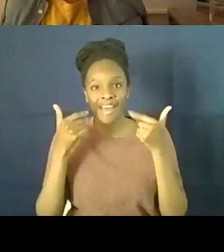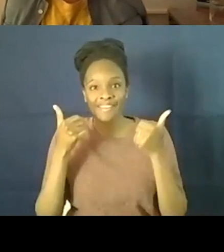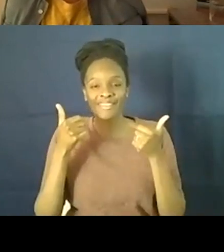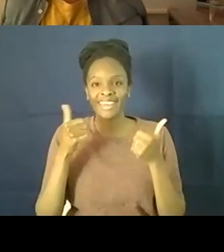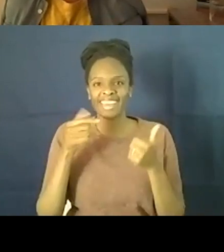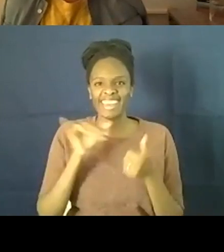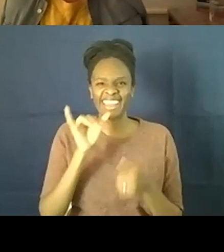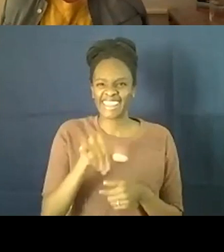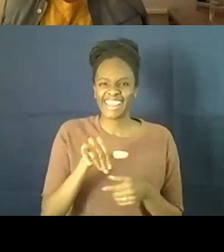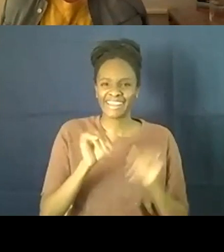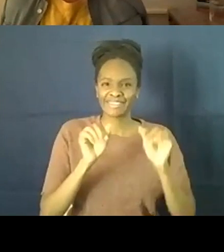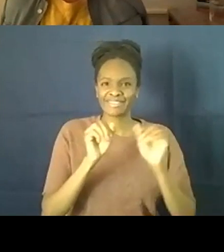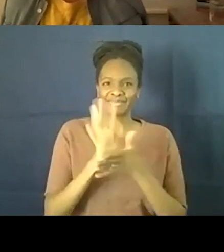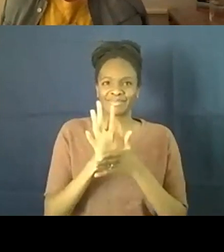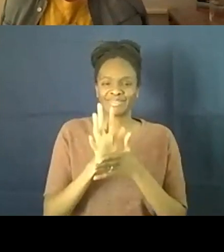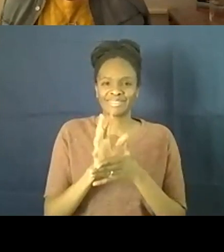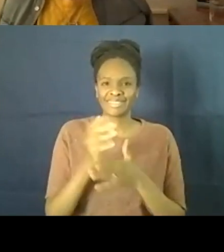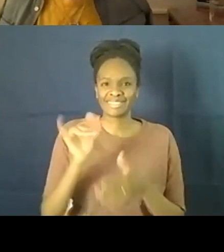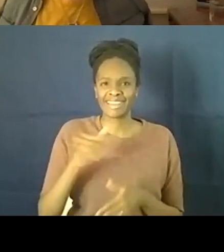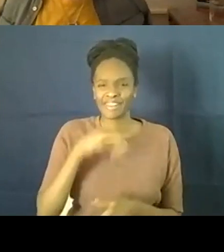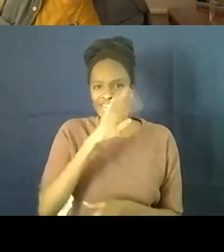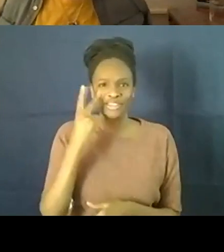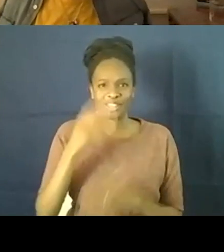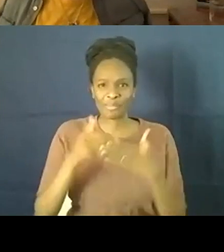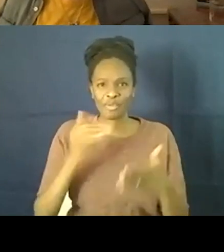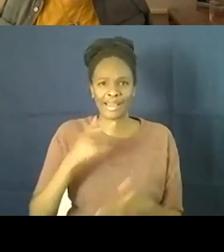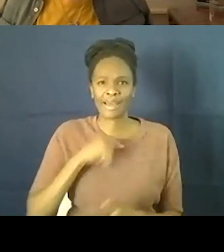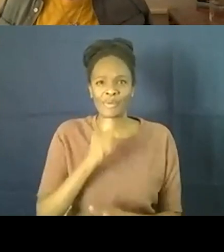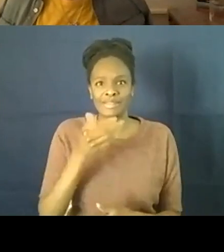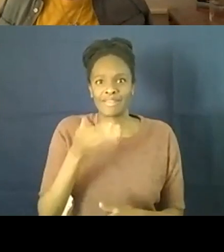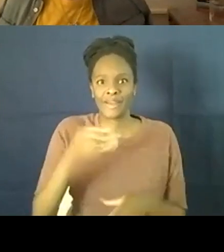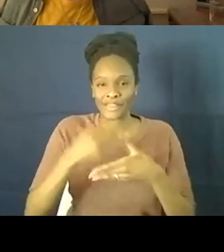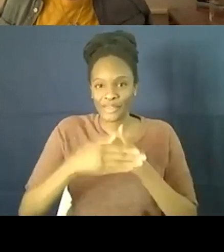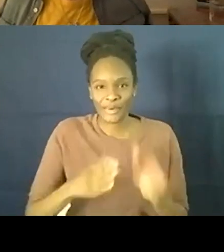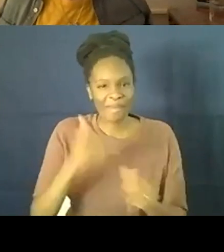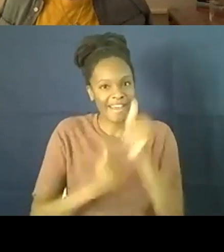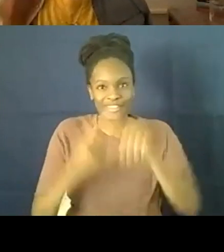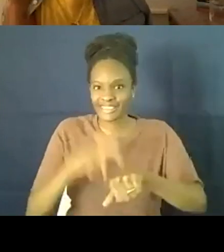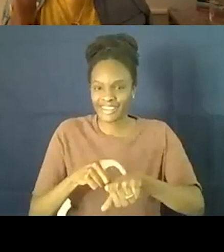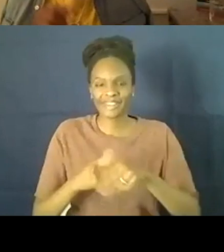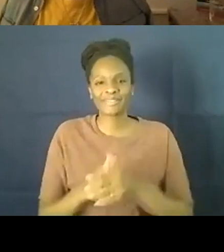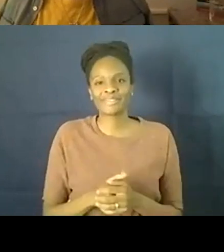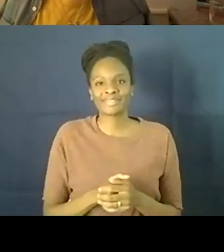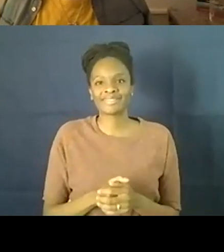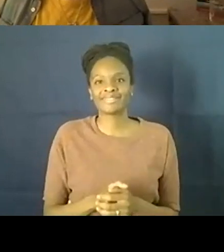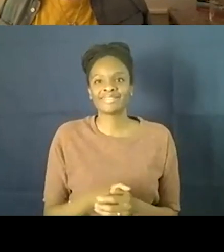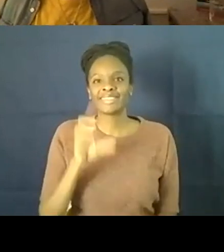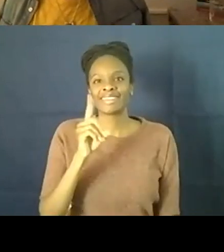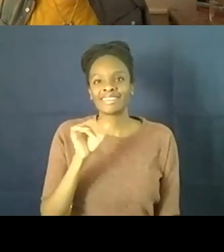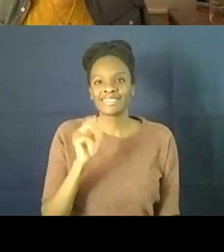never seen it before and like I wasn't in the room when it was being said. Every time. Every single time. Long ago. Justin.